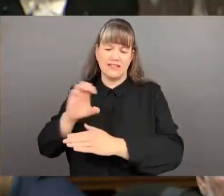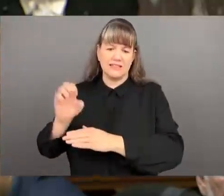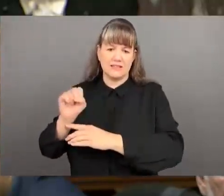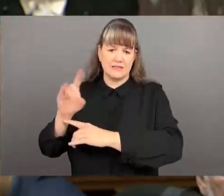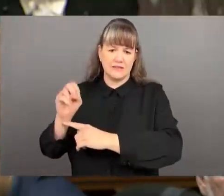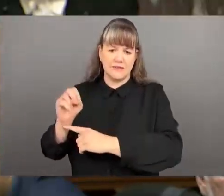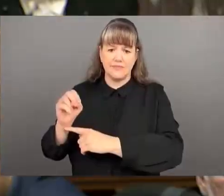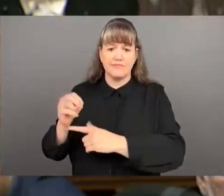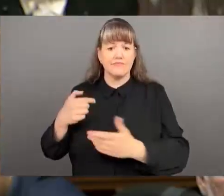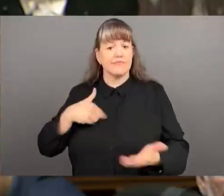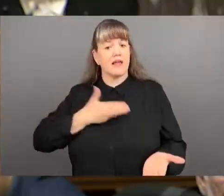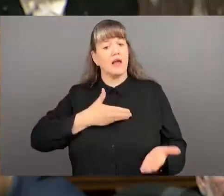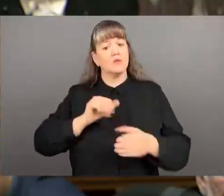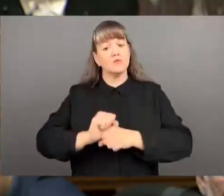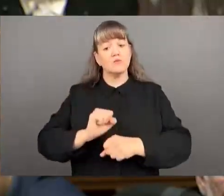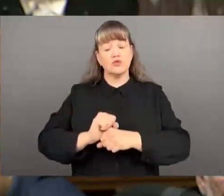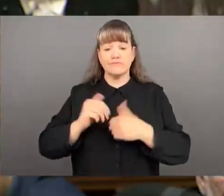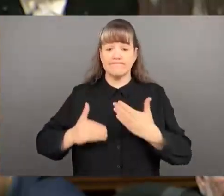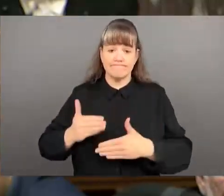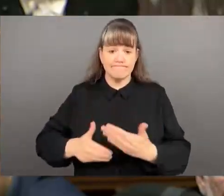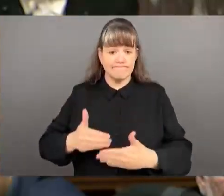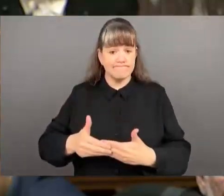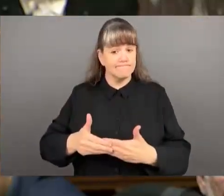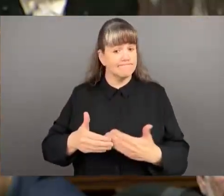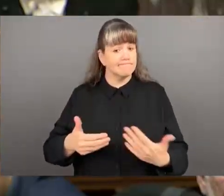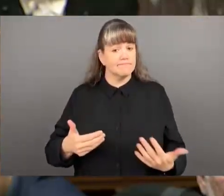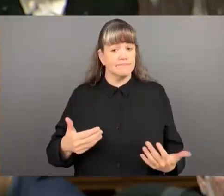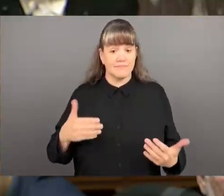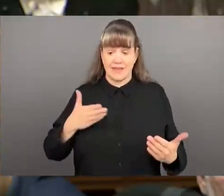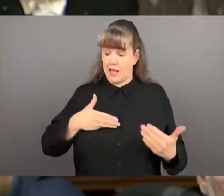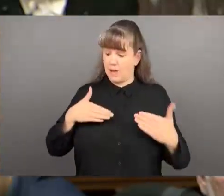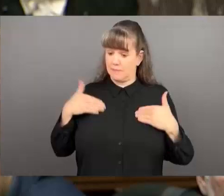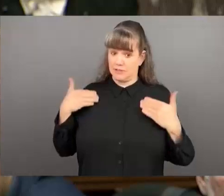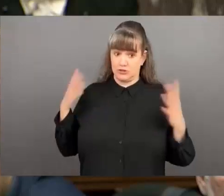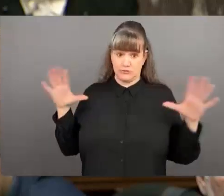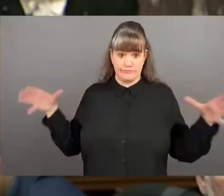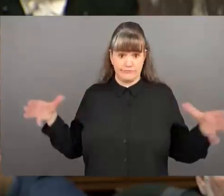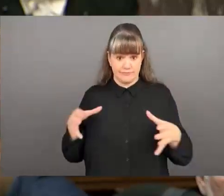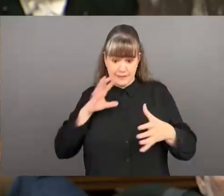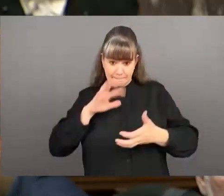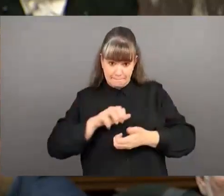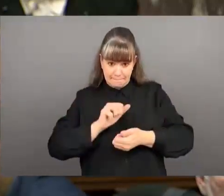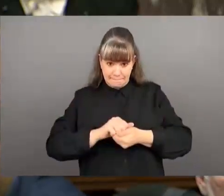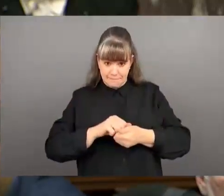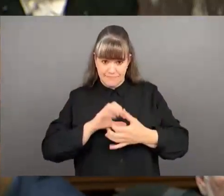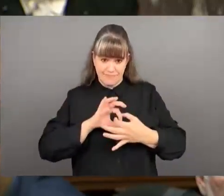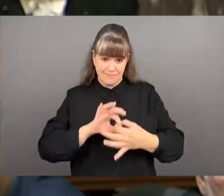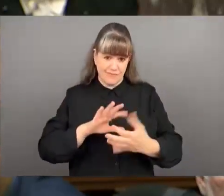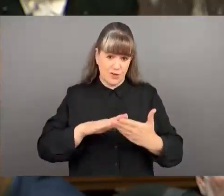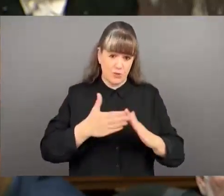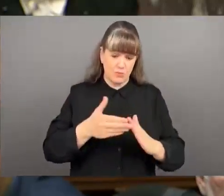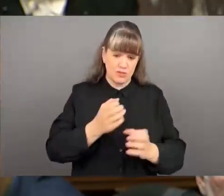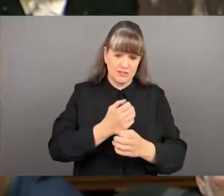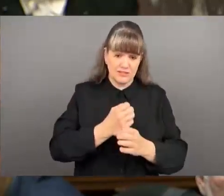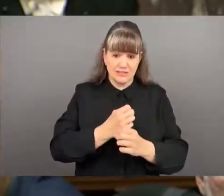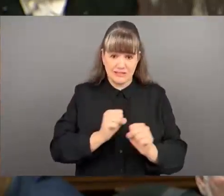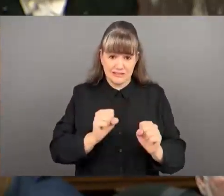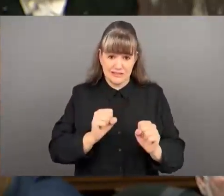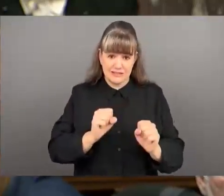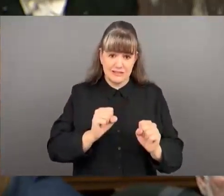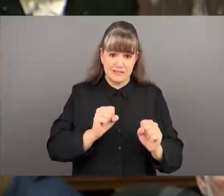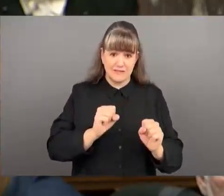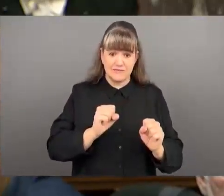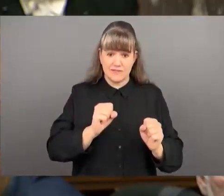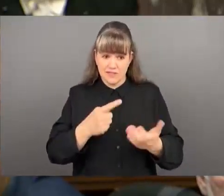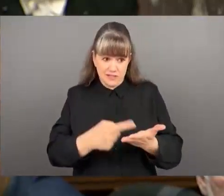our Cabinet Committee on Community Safety, to bring new perspectives and to bring solutions to